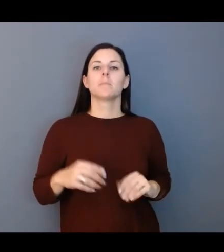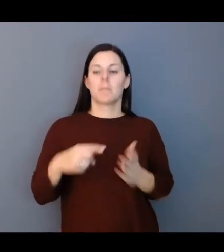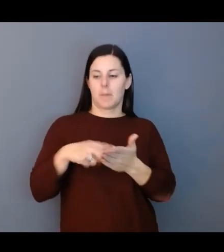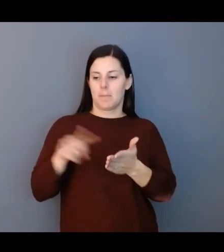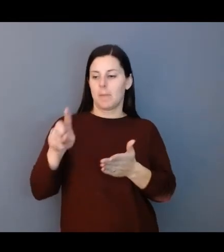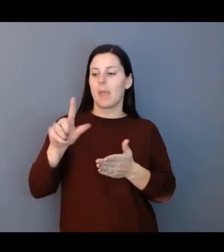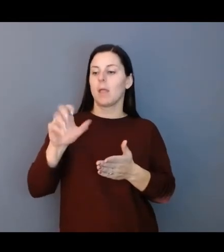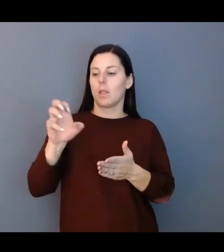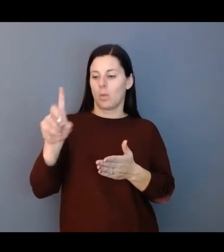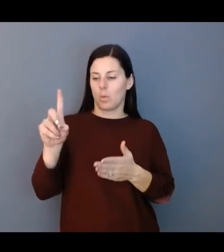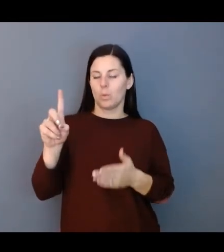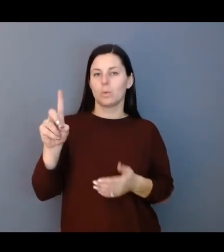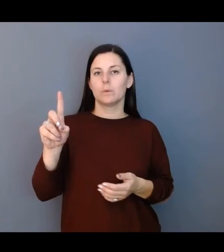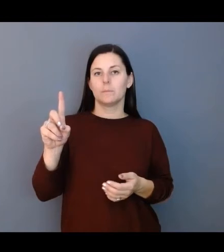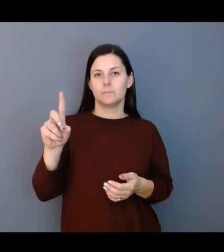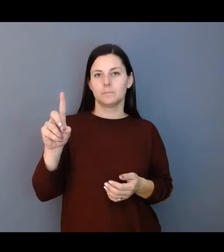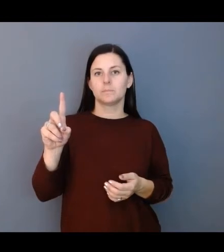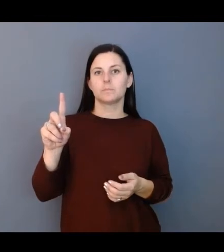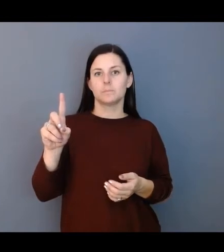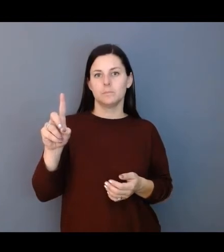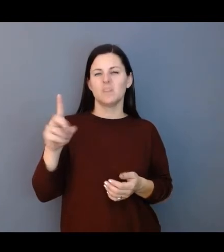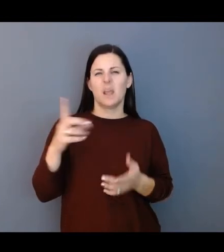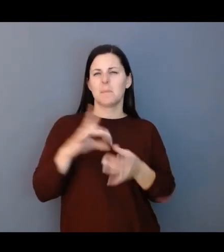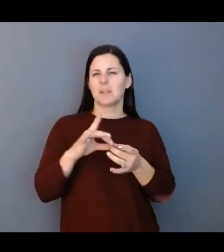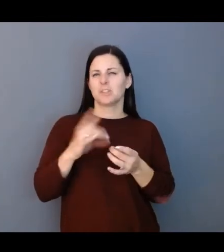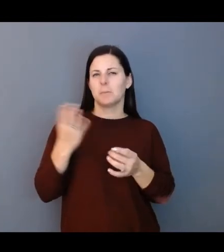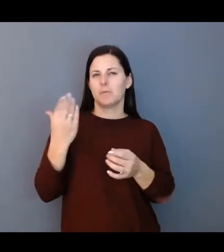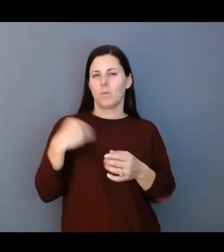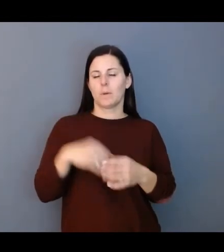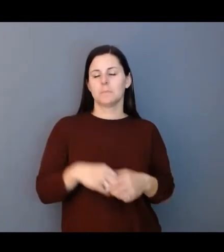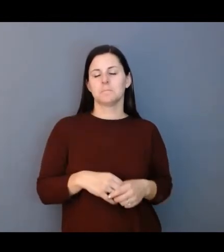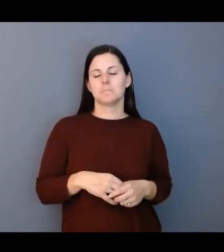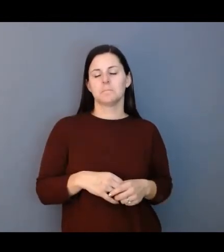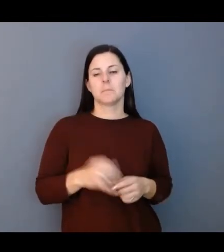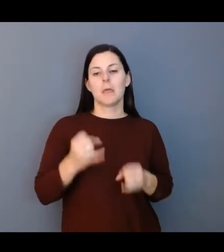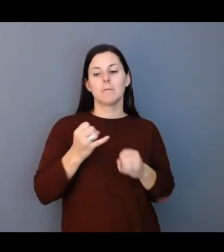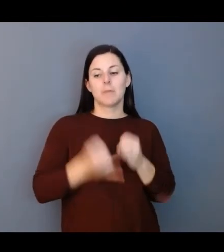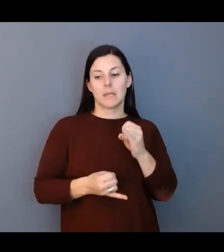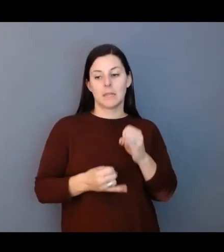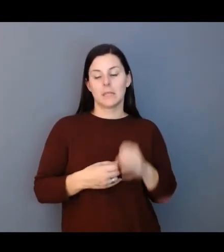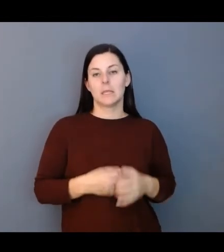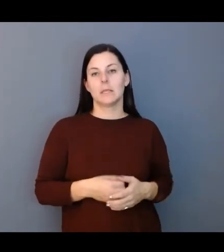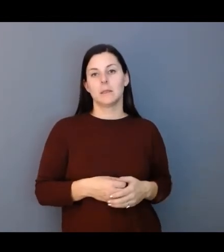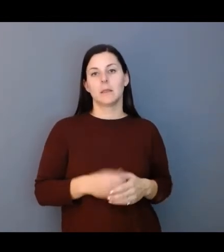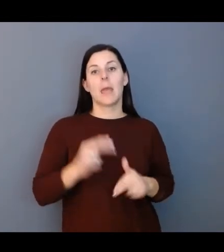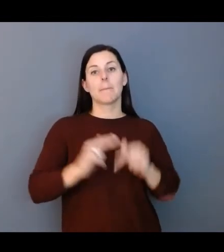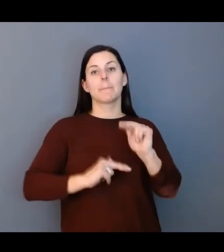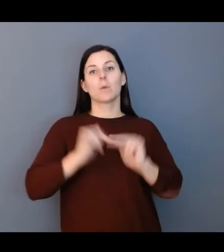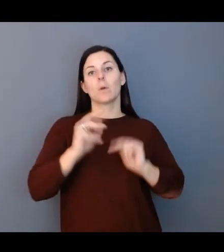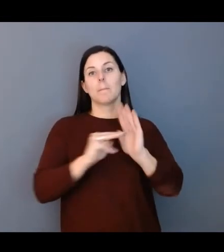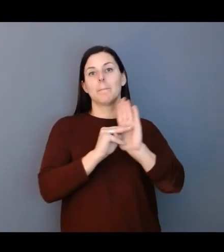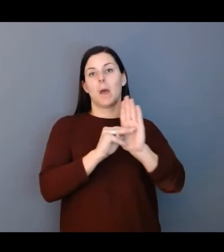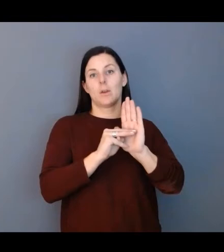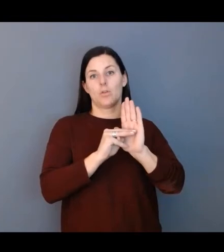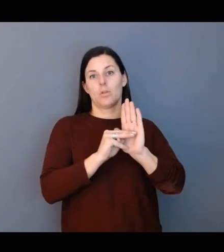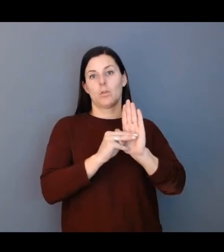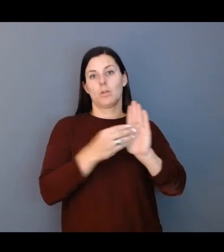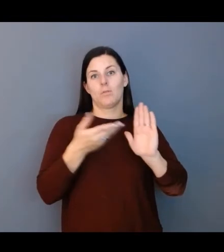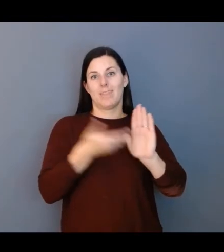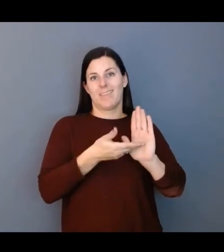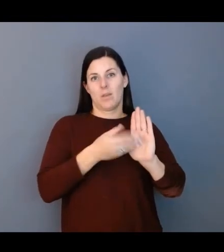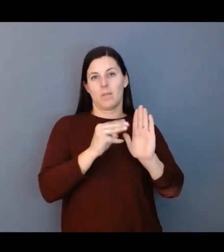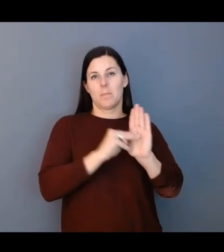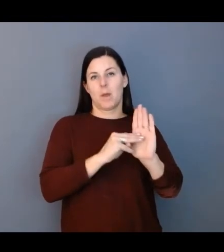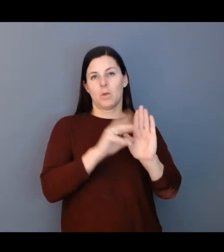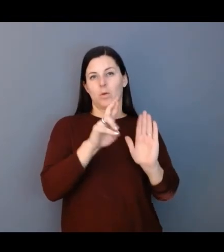I have a payload as well. Like I mentioned before, I package it. Finally, I build a model in